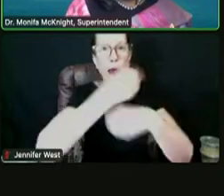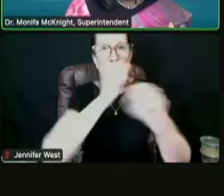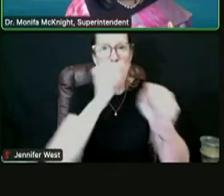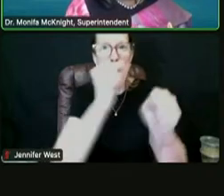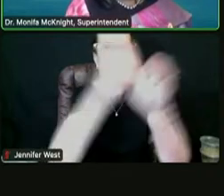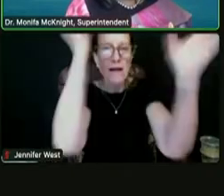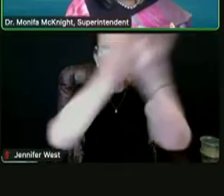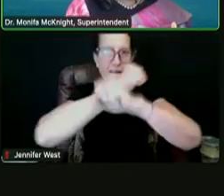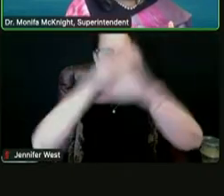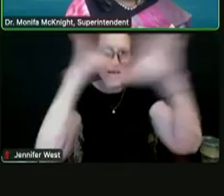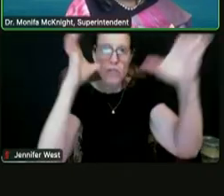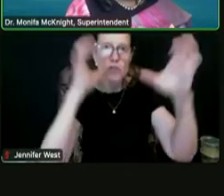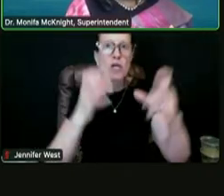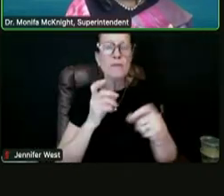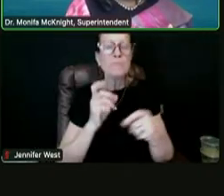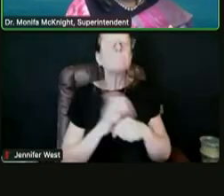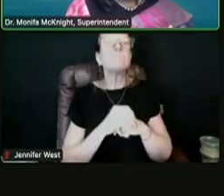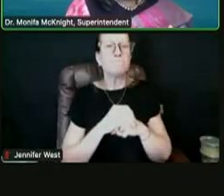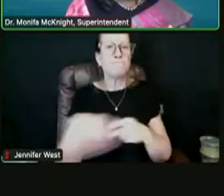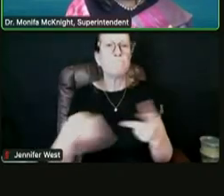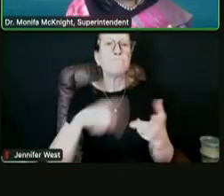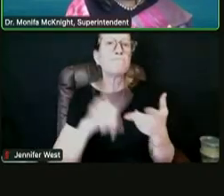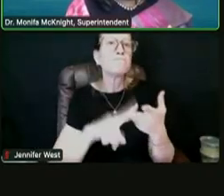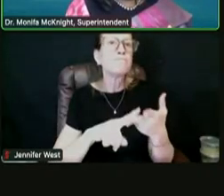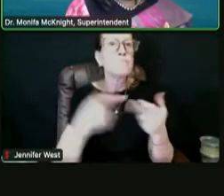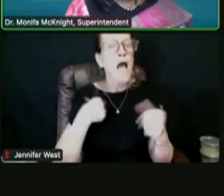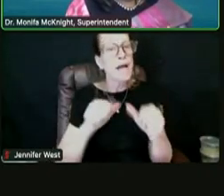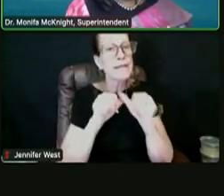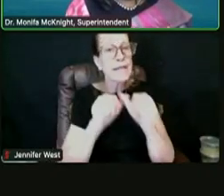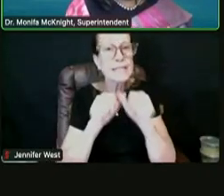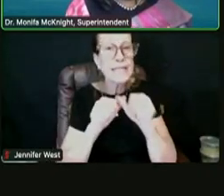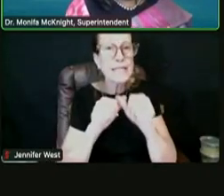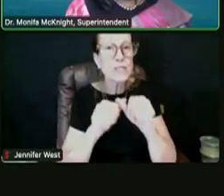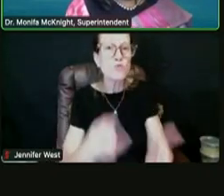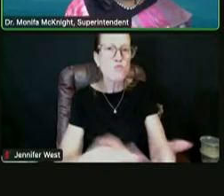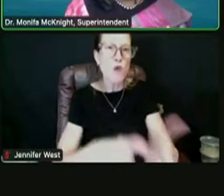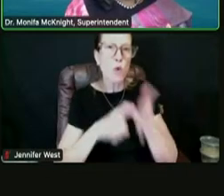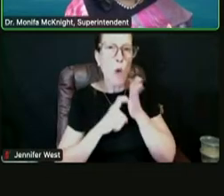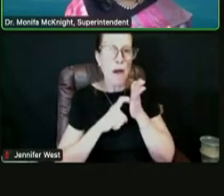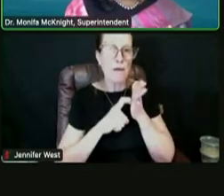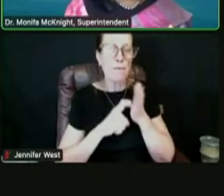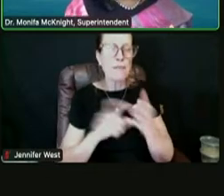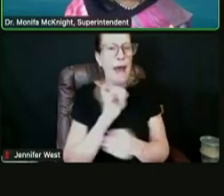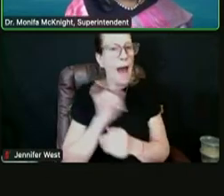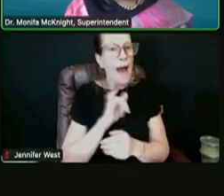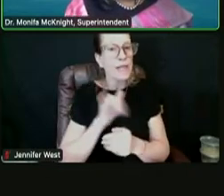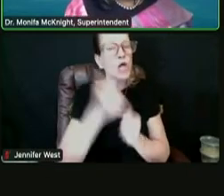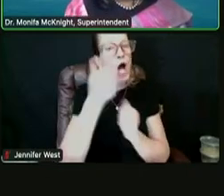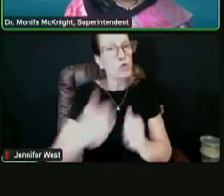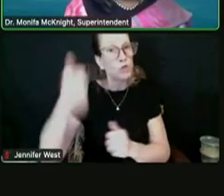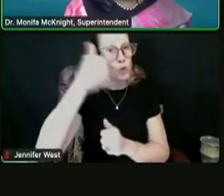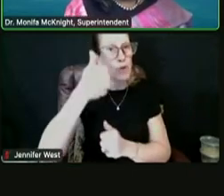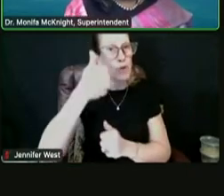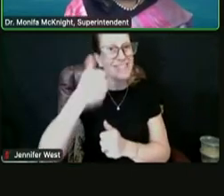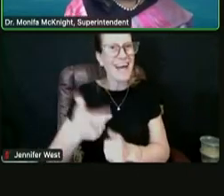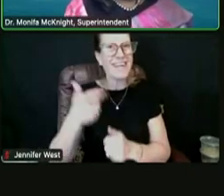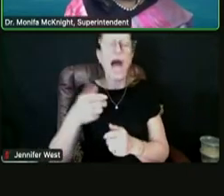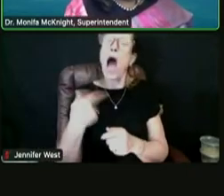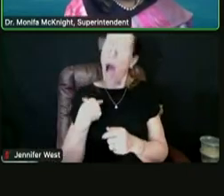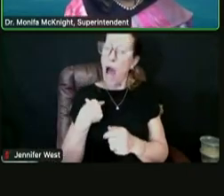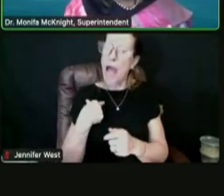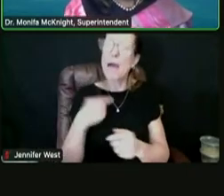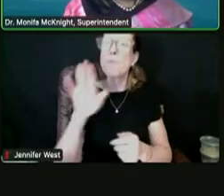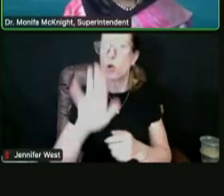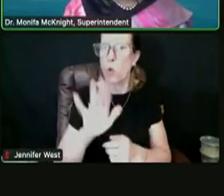collectively, and adhering to requirements that are in place for me as a superintendent, I want to say that finally, I'm your advocate,